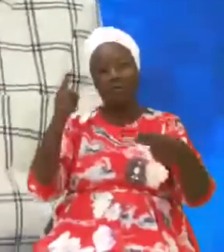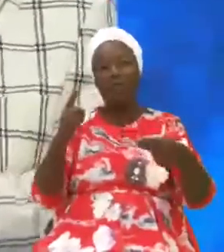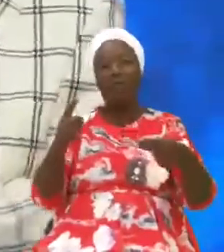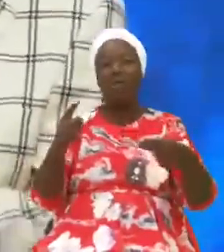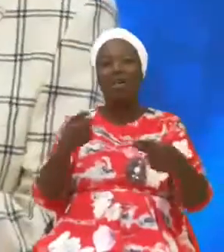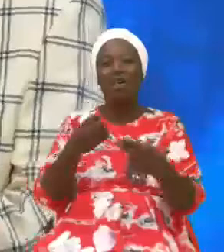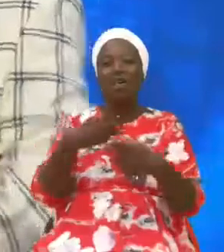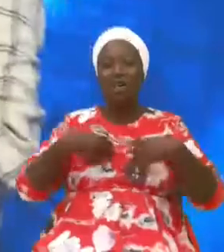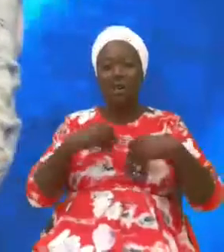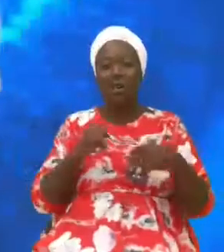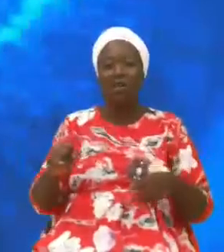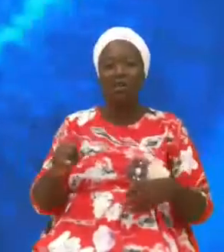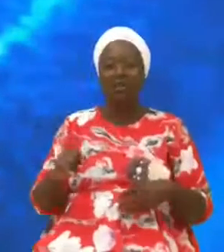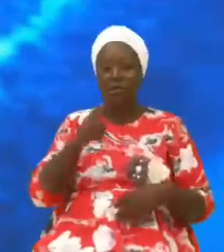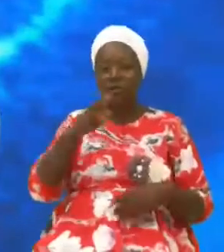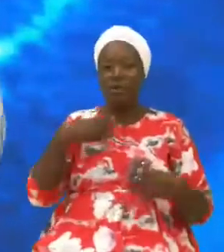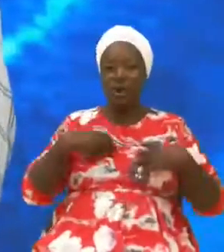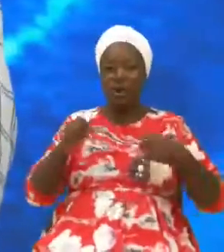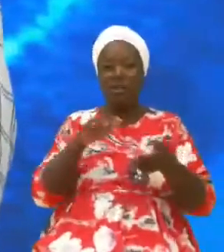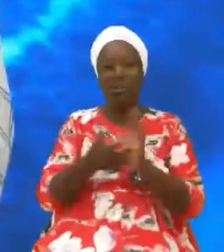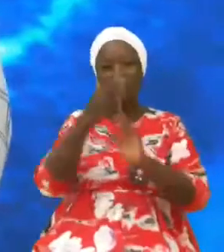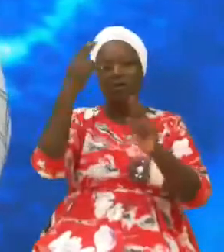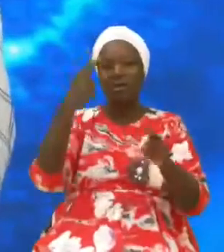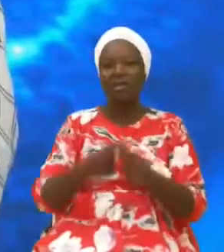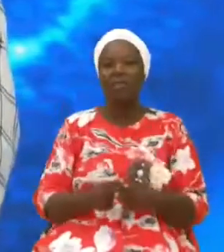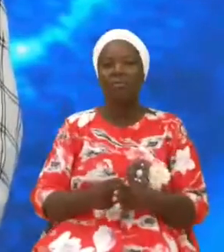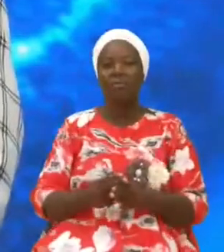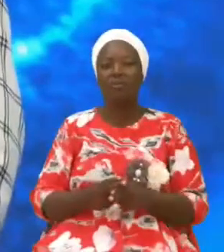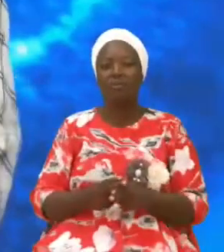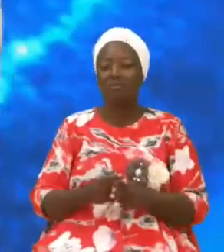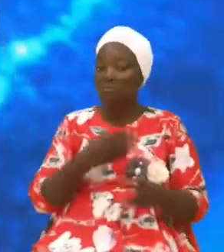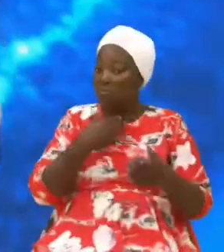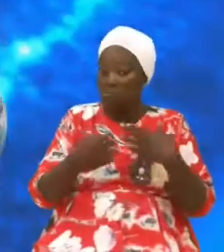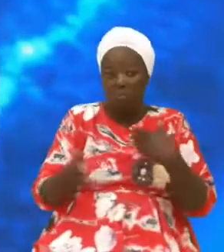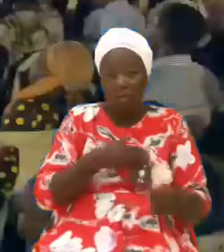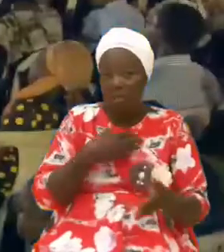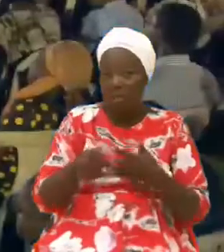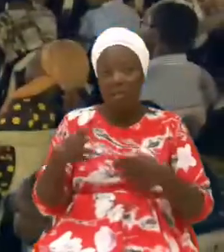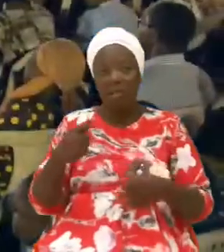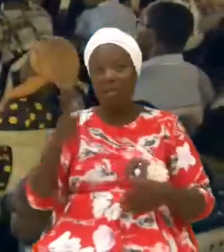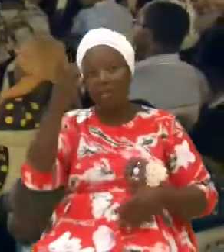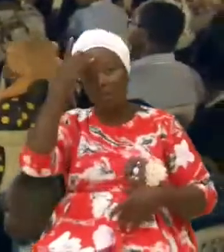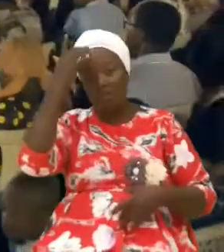salvation. H for healing. You are healed.